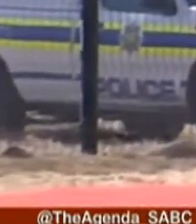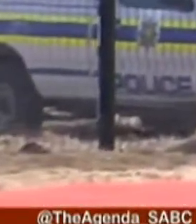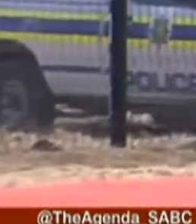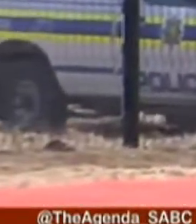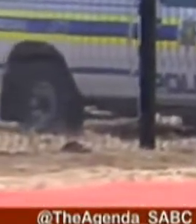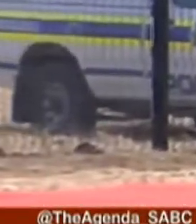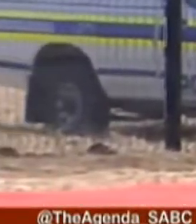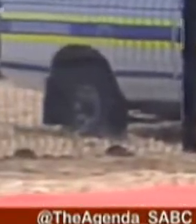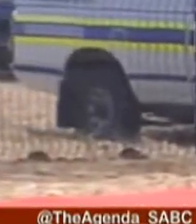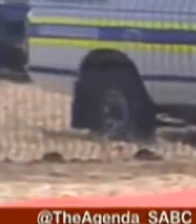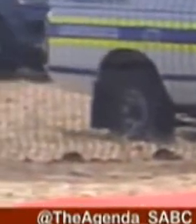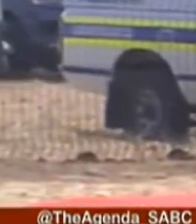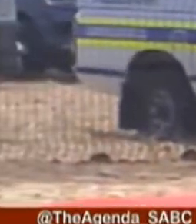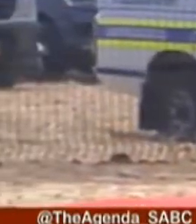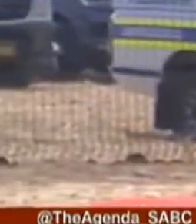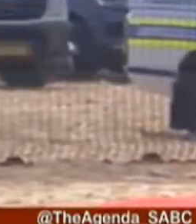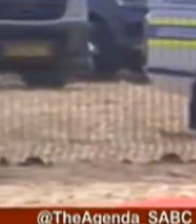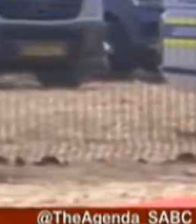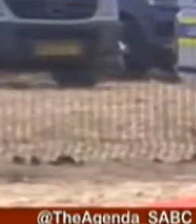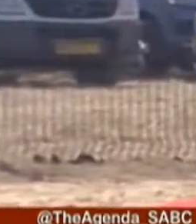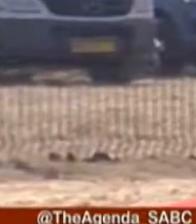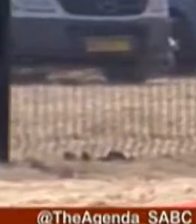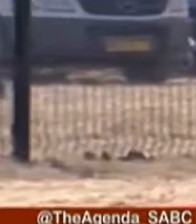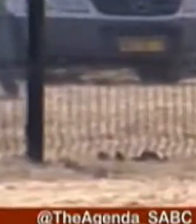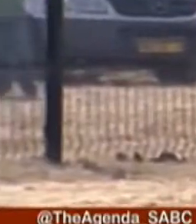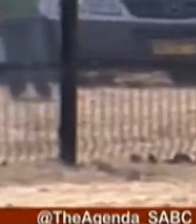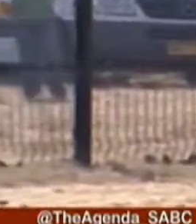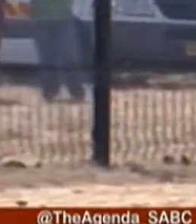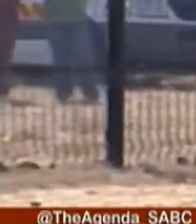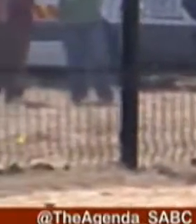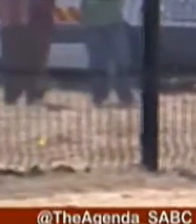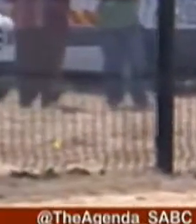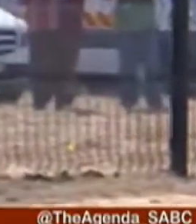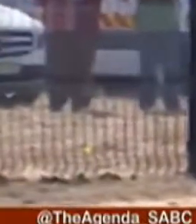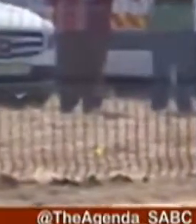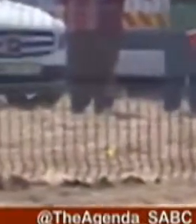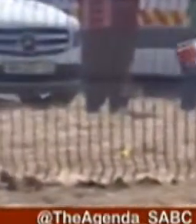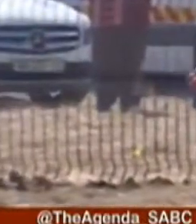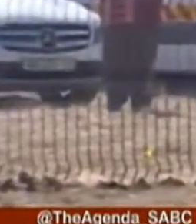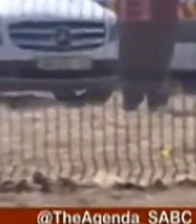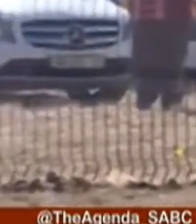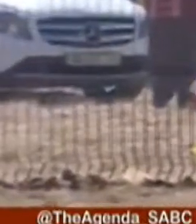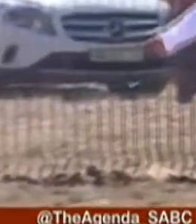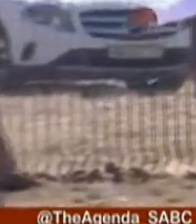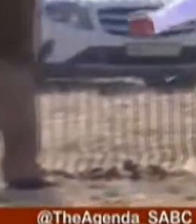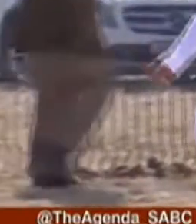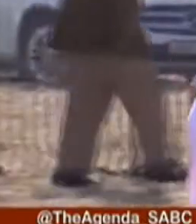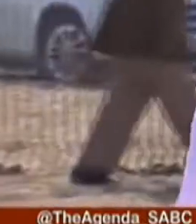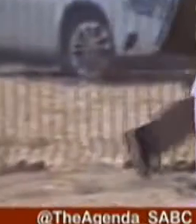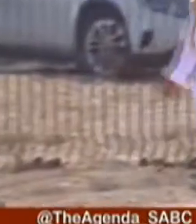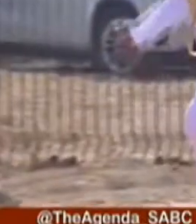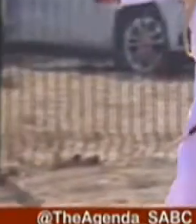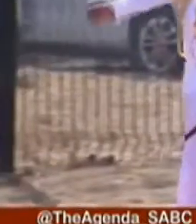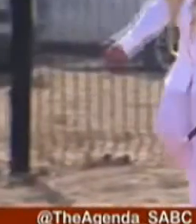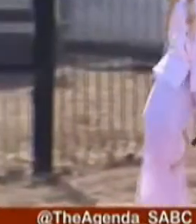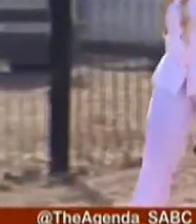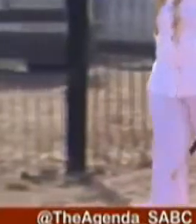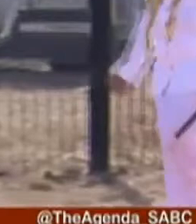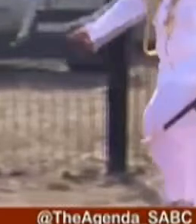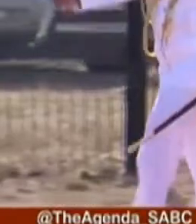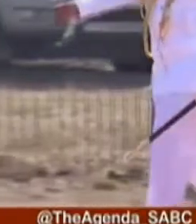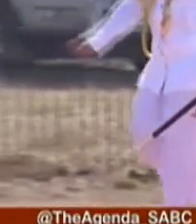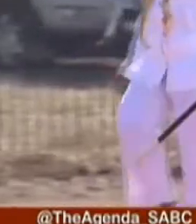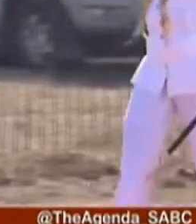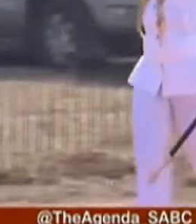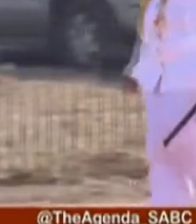that part being led by the Minister of Sports, Arts and Culture, Minister Nathi Mthethwa, and the